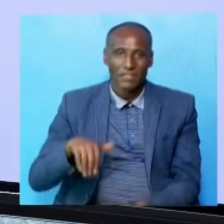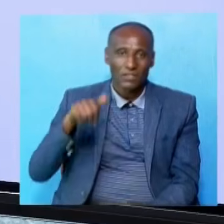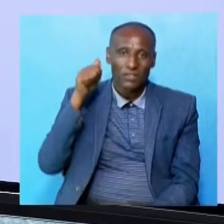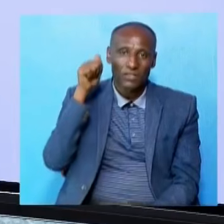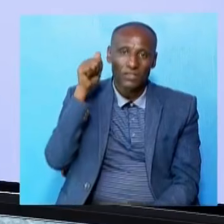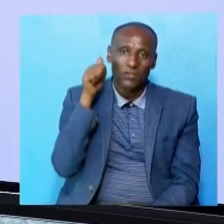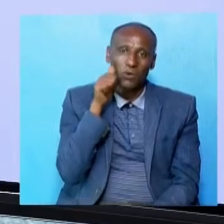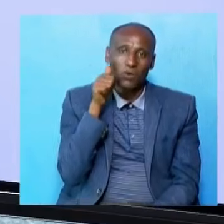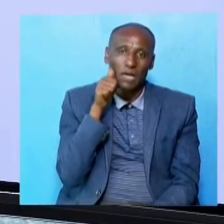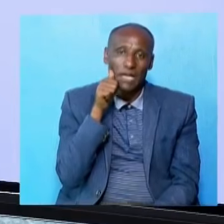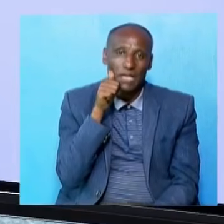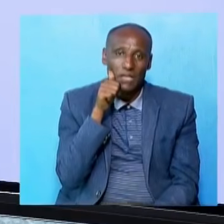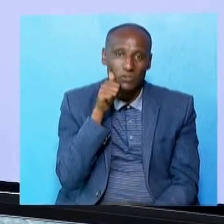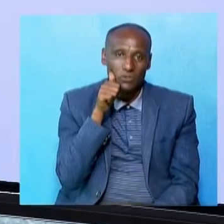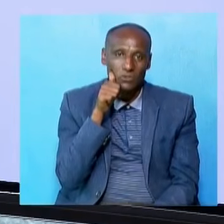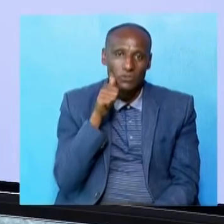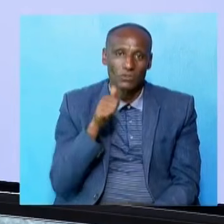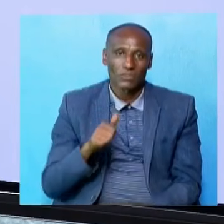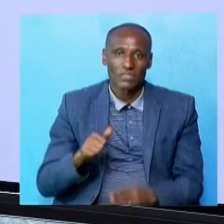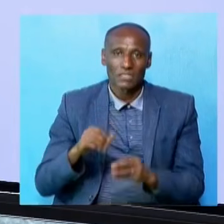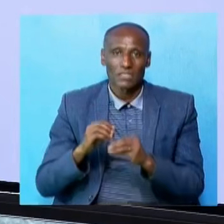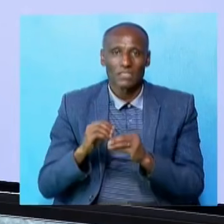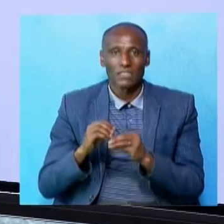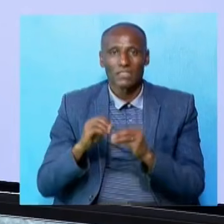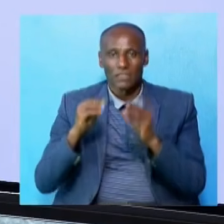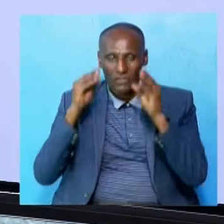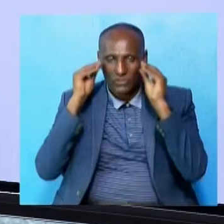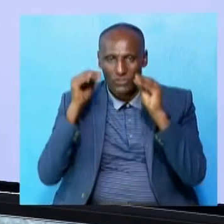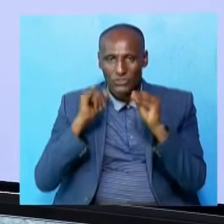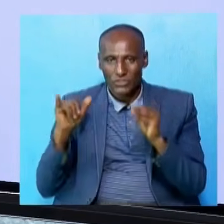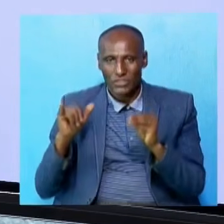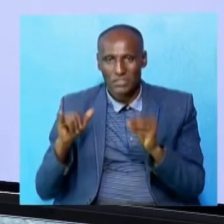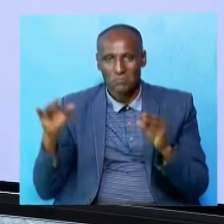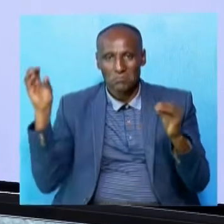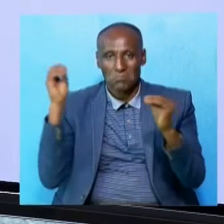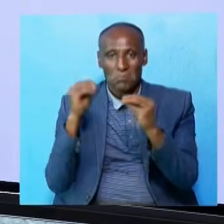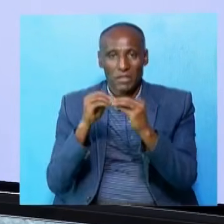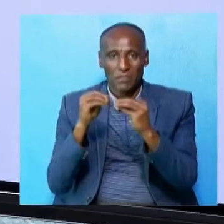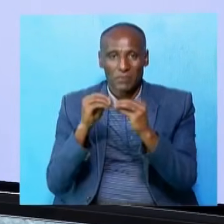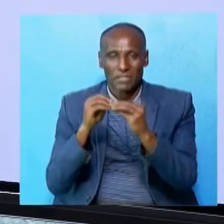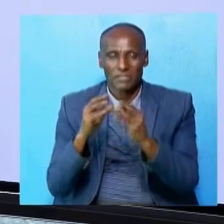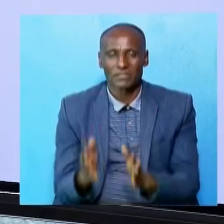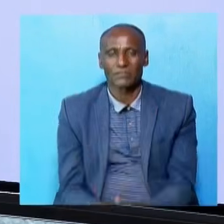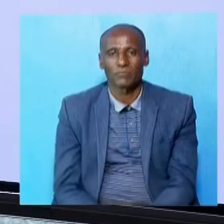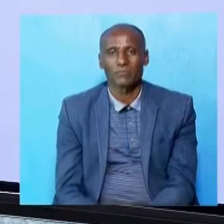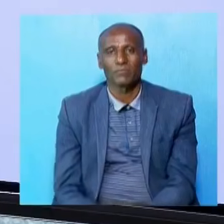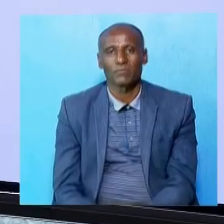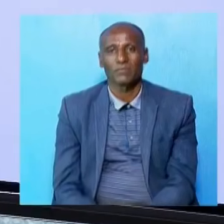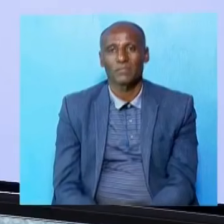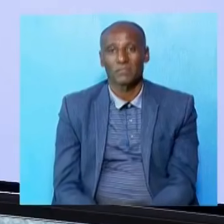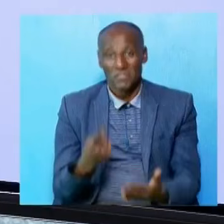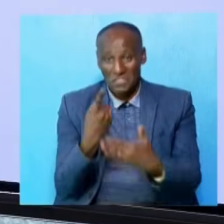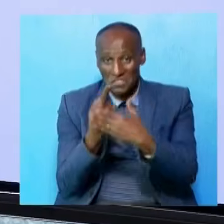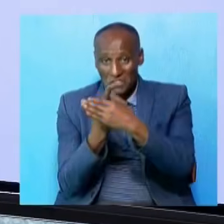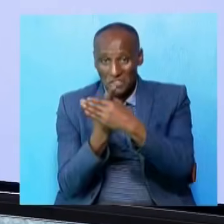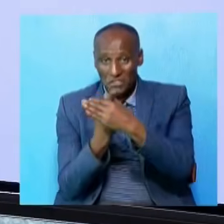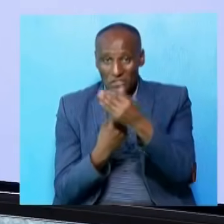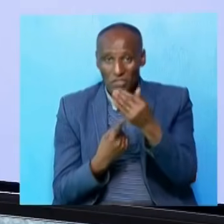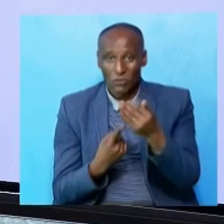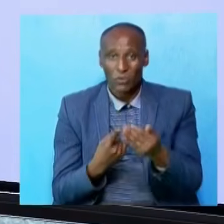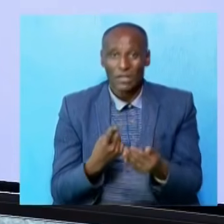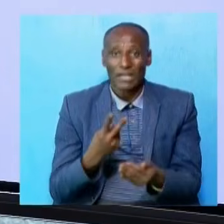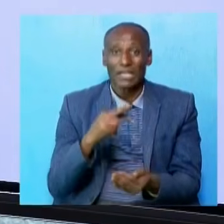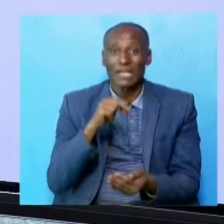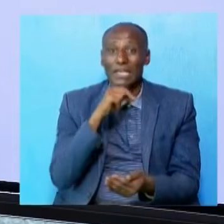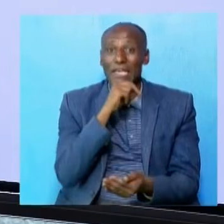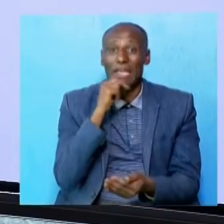teaching mathematics. You see? If you are using a single or a singular noun, then the auxiliary we